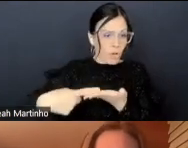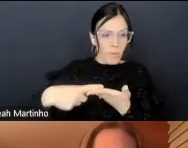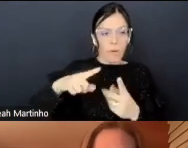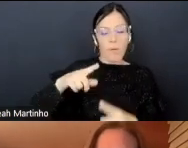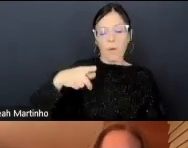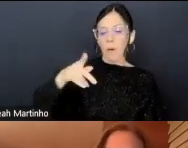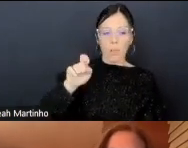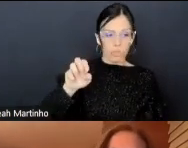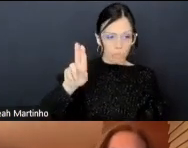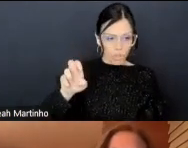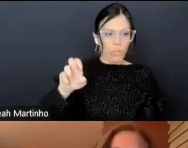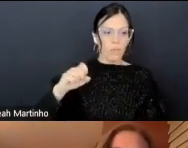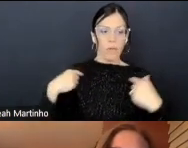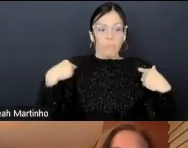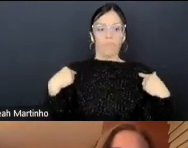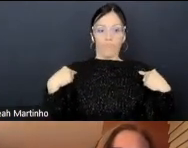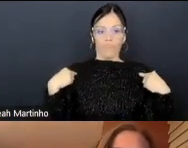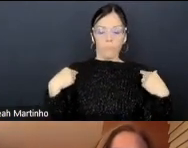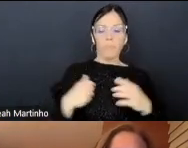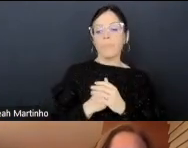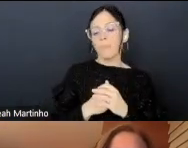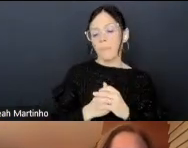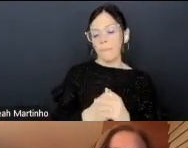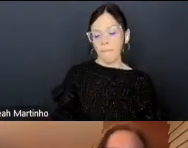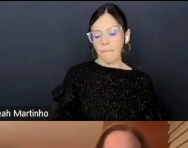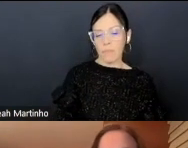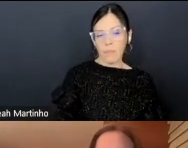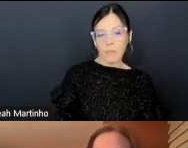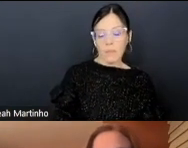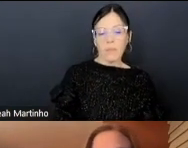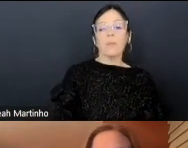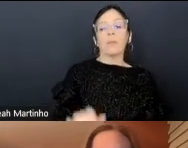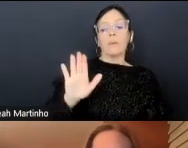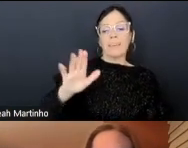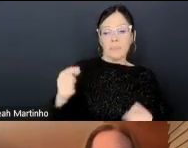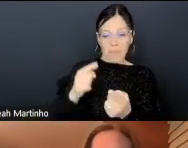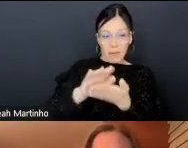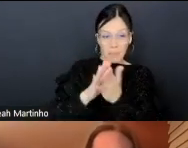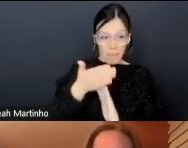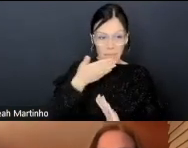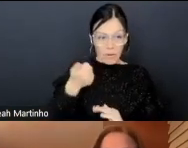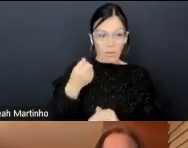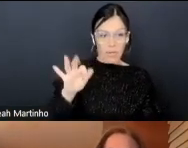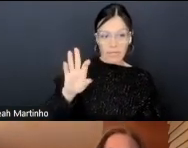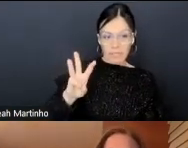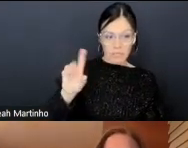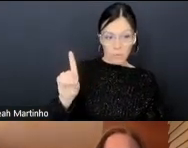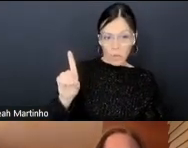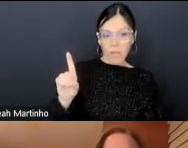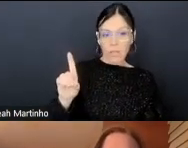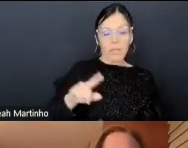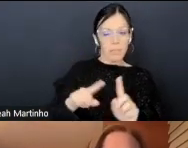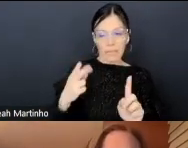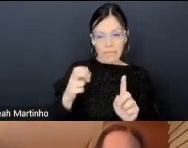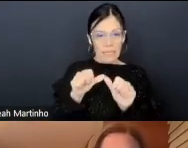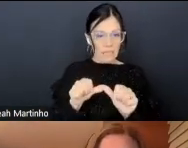so kennedy's pain got better in 1961 but he